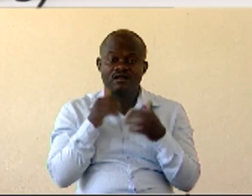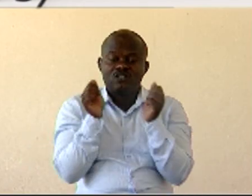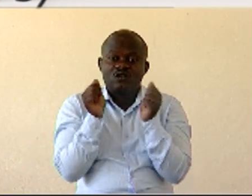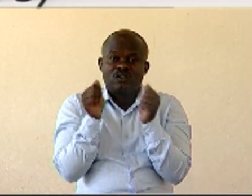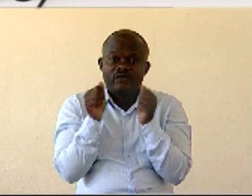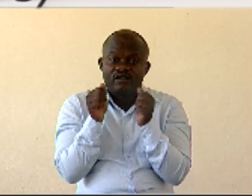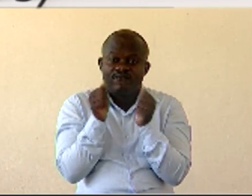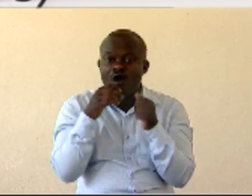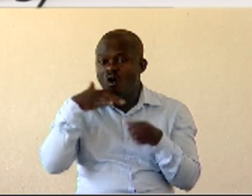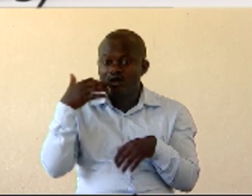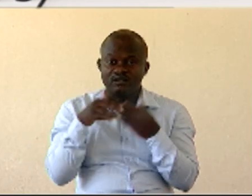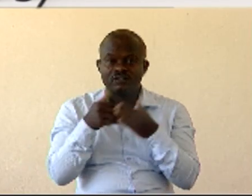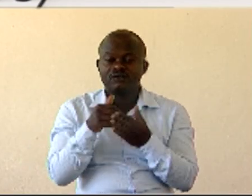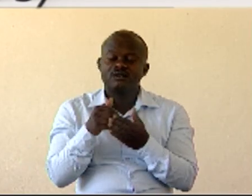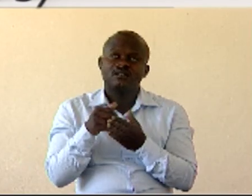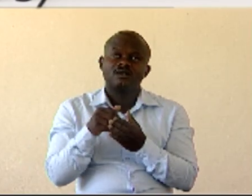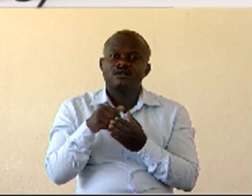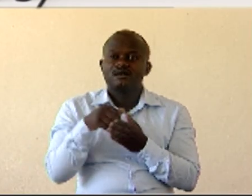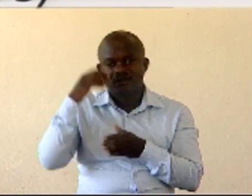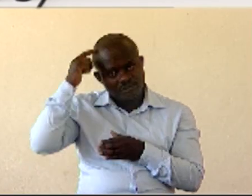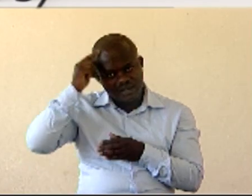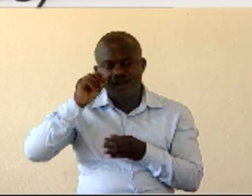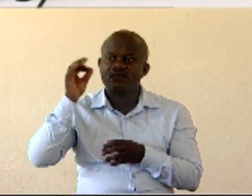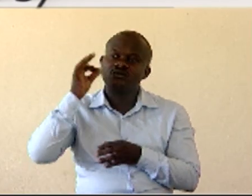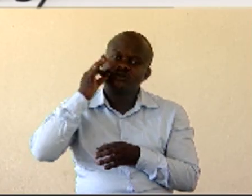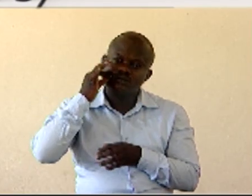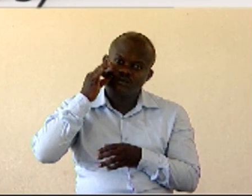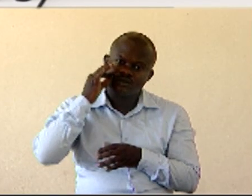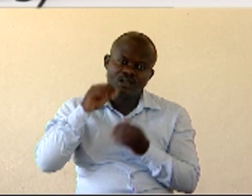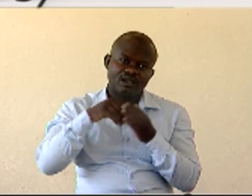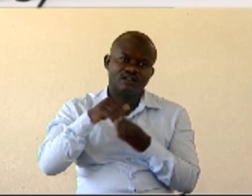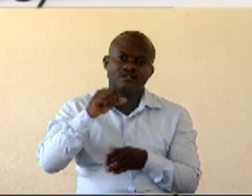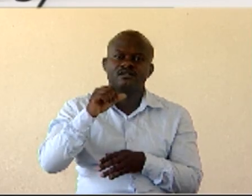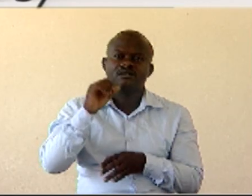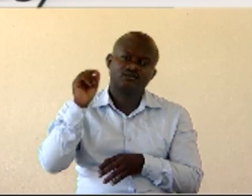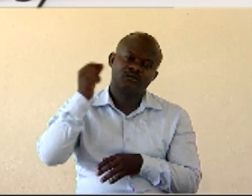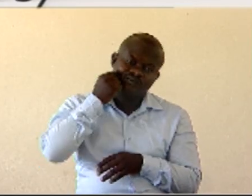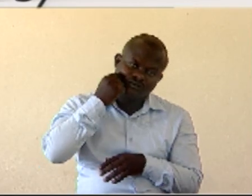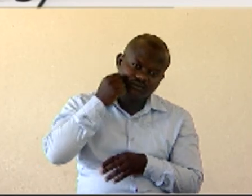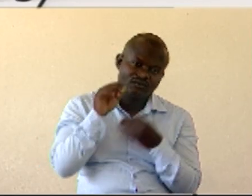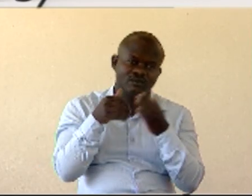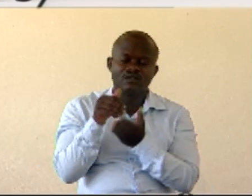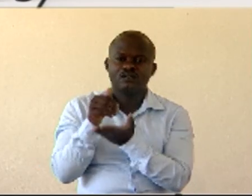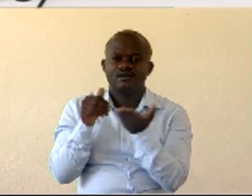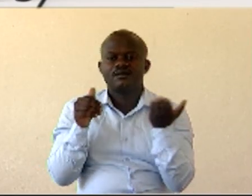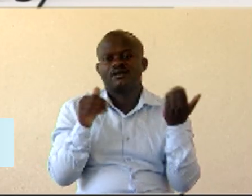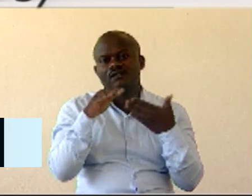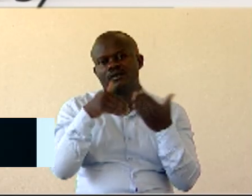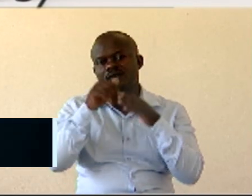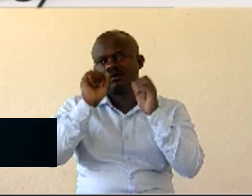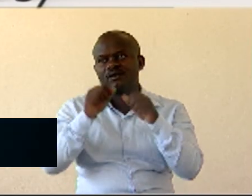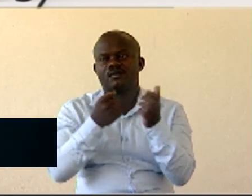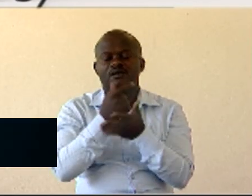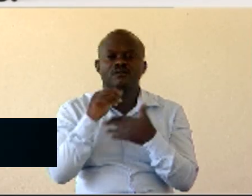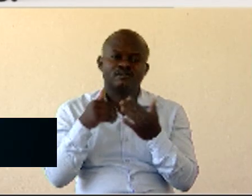is also spread by a black fly and some of the species of mosquitoes. And even some of the species of mosquitoes can also spread